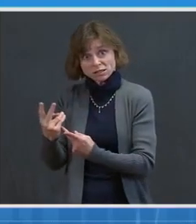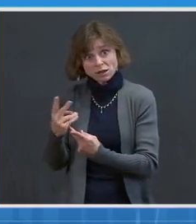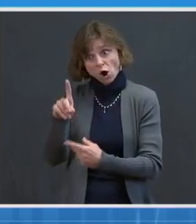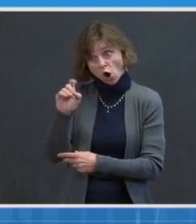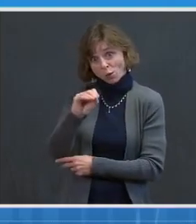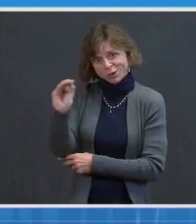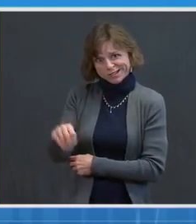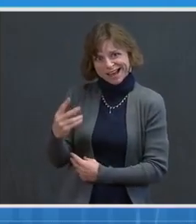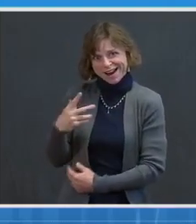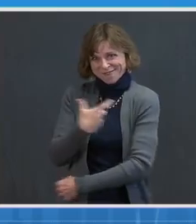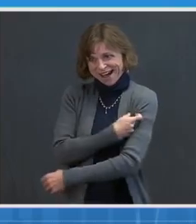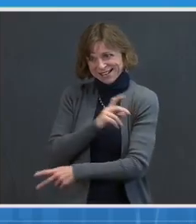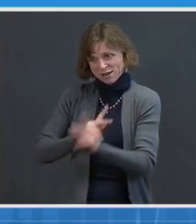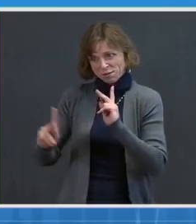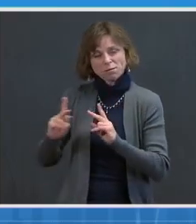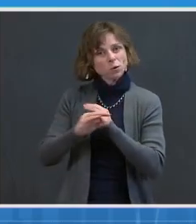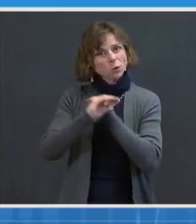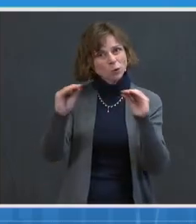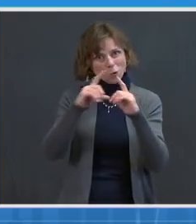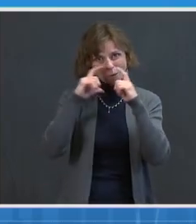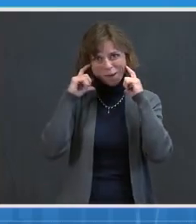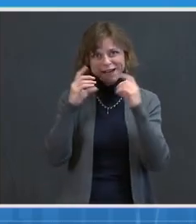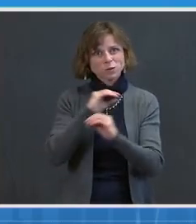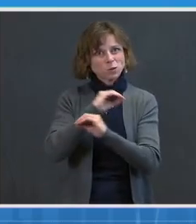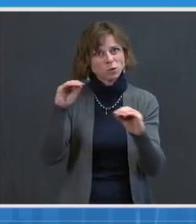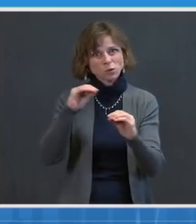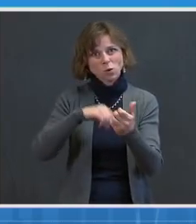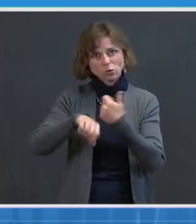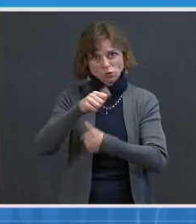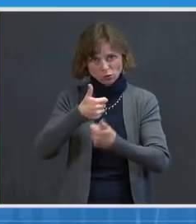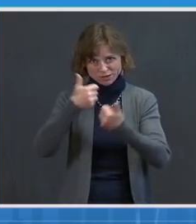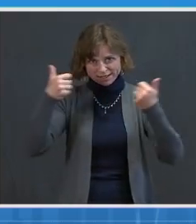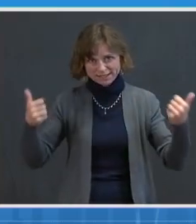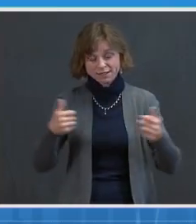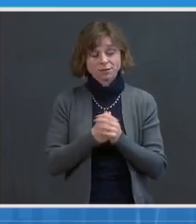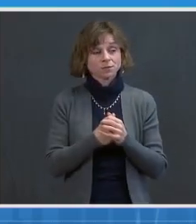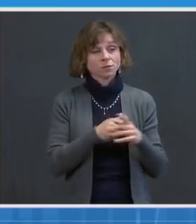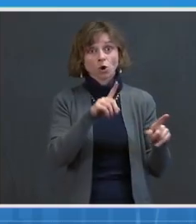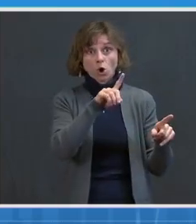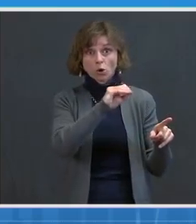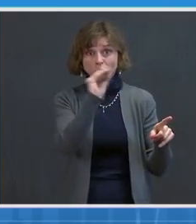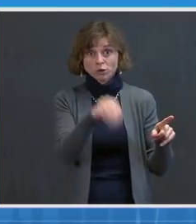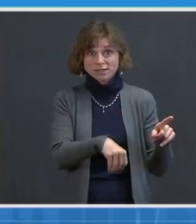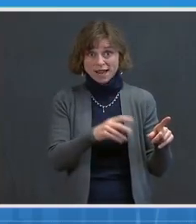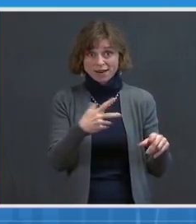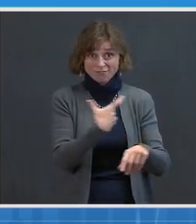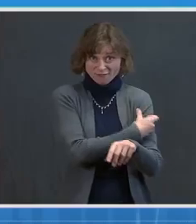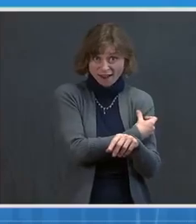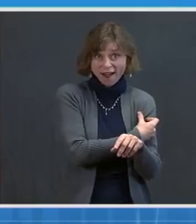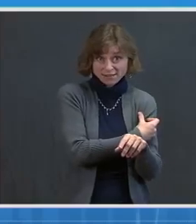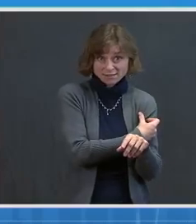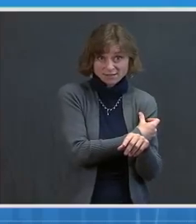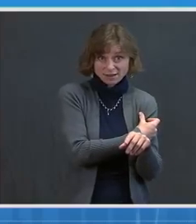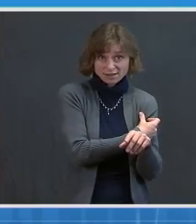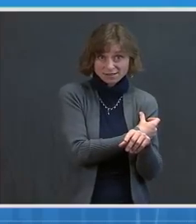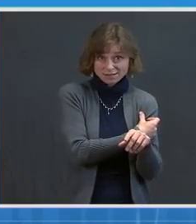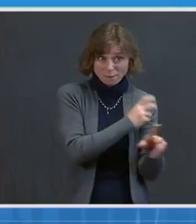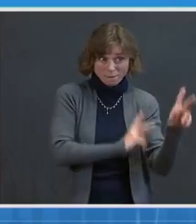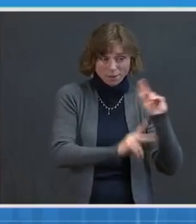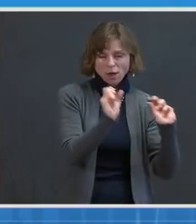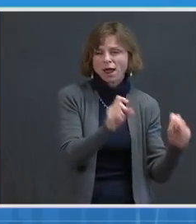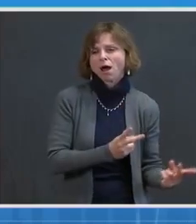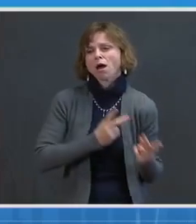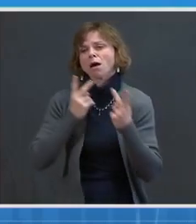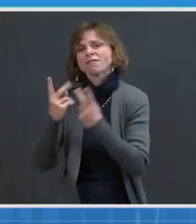without wearing masks or physical distancing. That fully vaccinated people can also visit with unvaccinated people from one